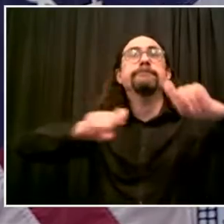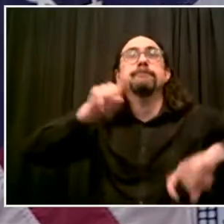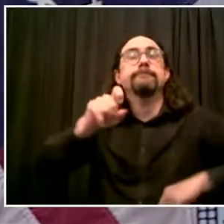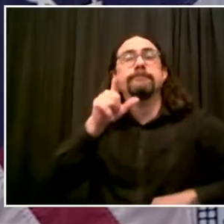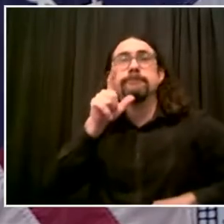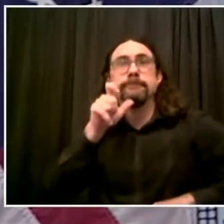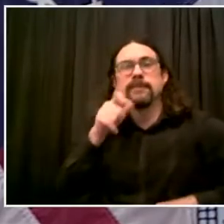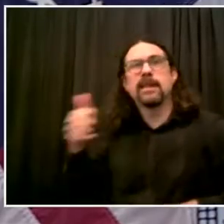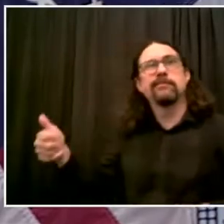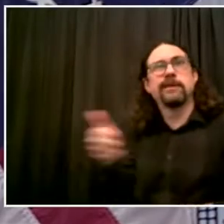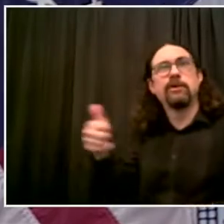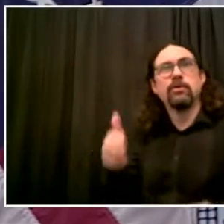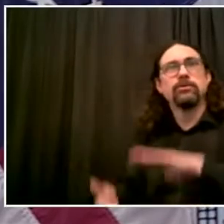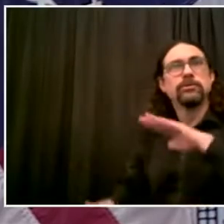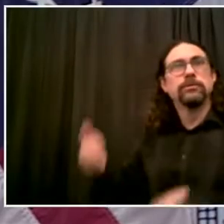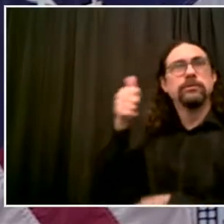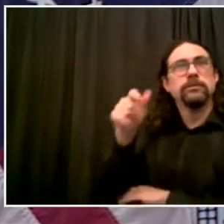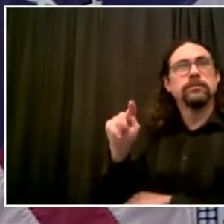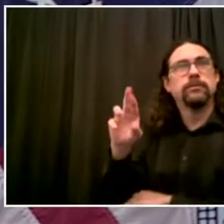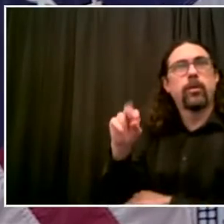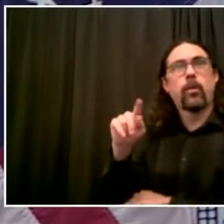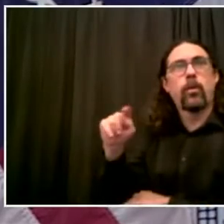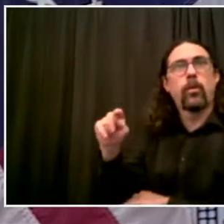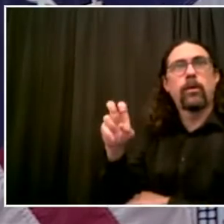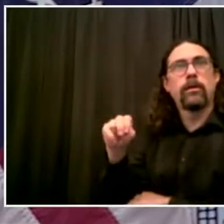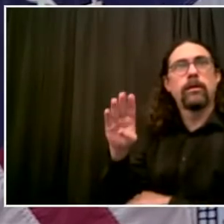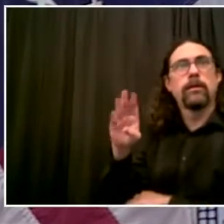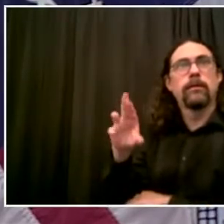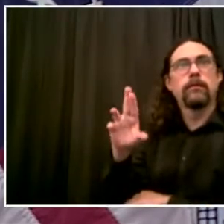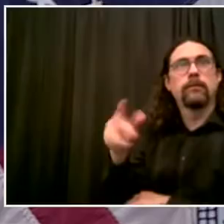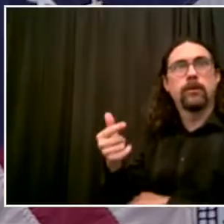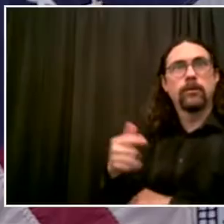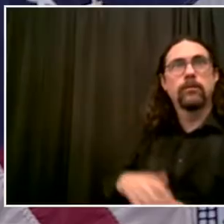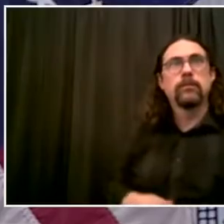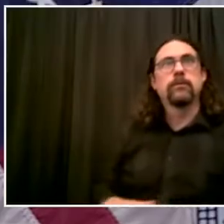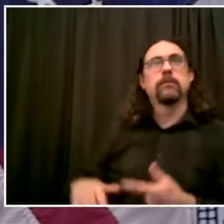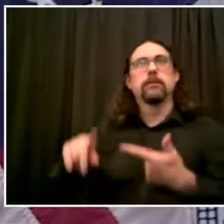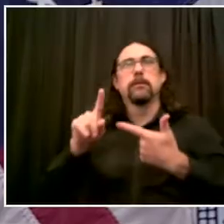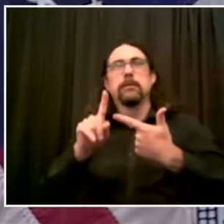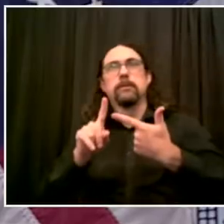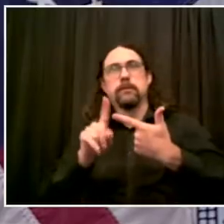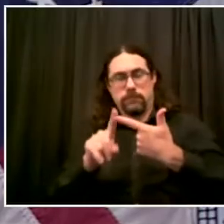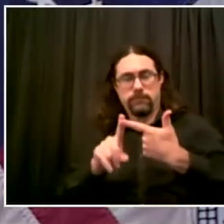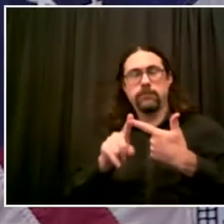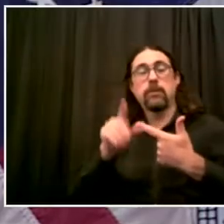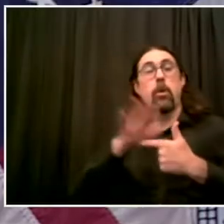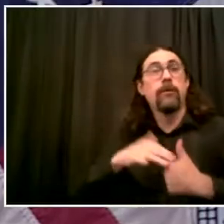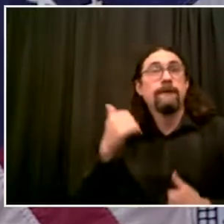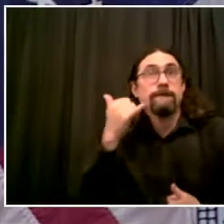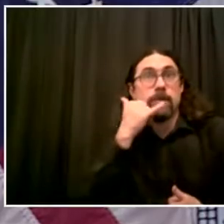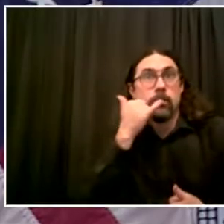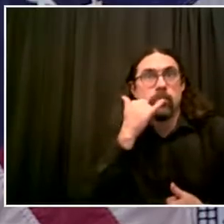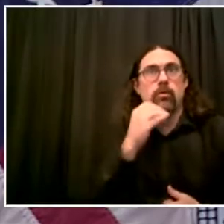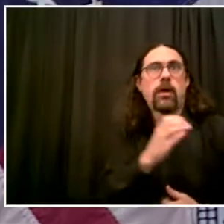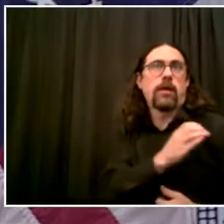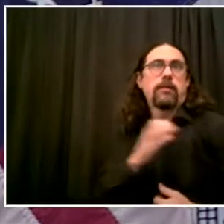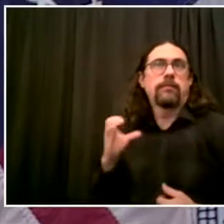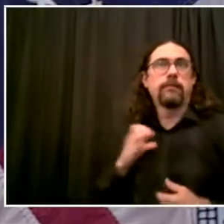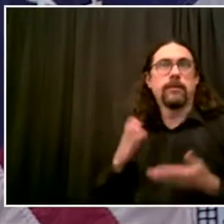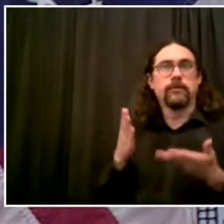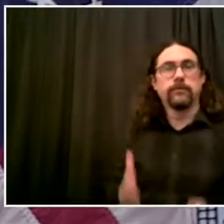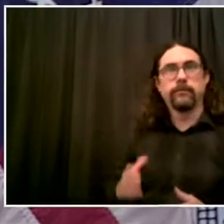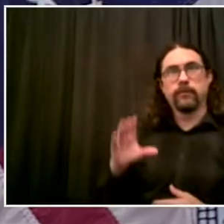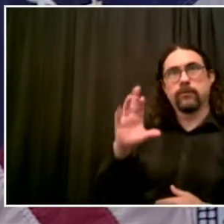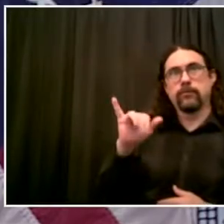line by Commissioner Cresswell, Dr. Barbeau, Commissioner Silver, Commissioner Doris, Sheriff Fusito, and Senior Advisor